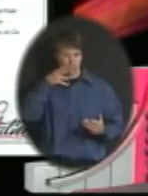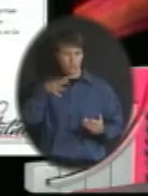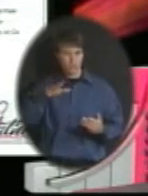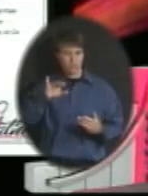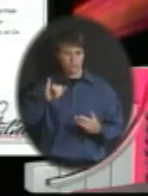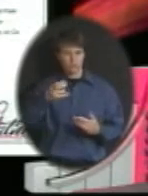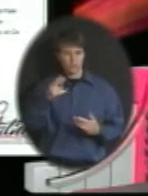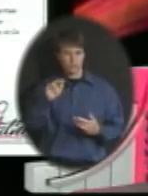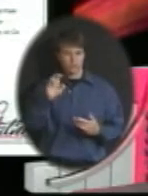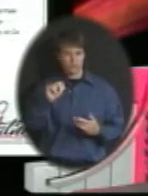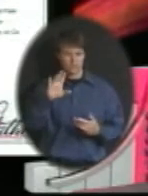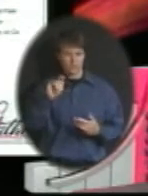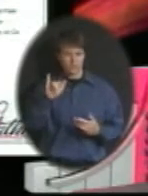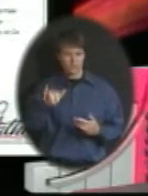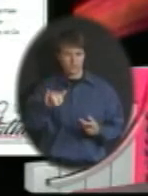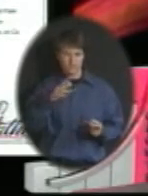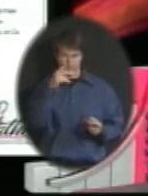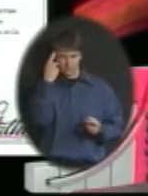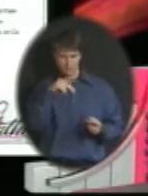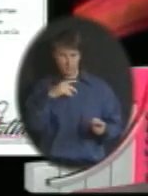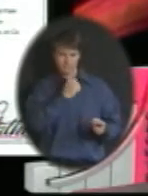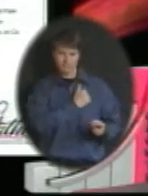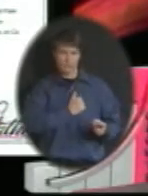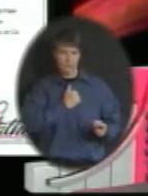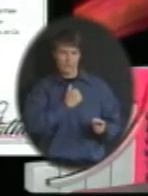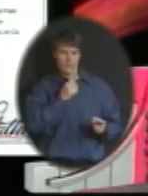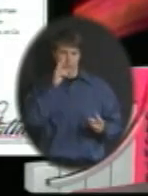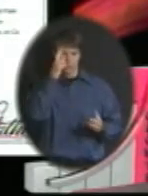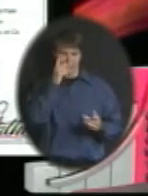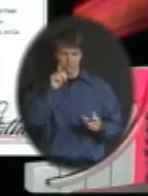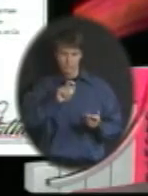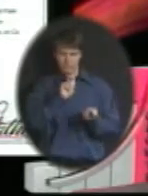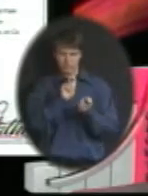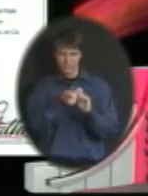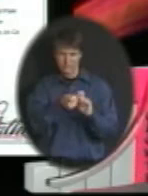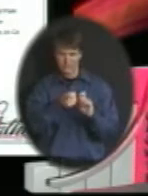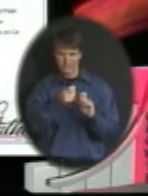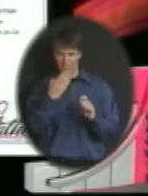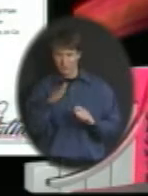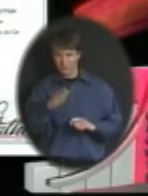there. Apologize, Dr. Barrett, I realized I was supposed to change that to blue and forgot to.